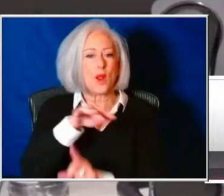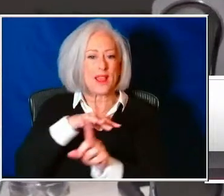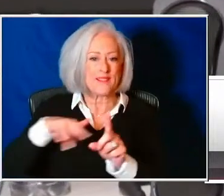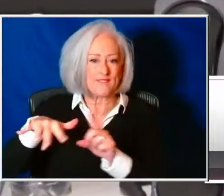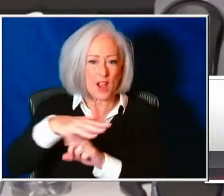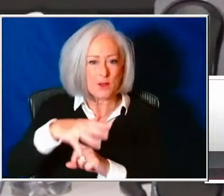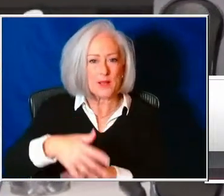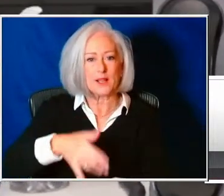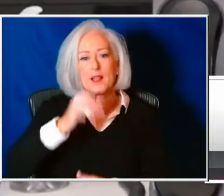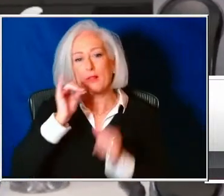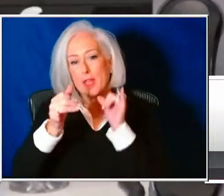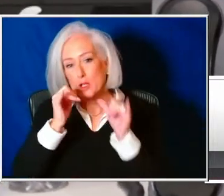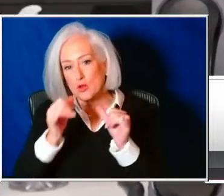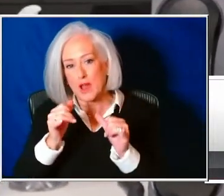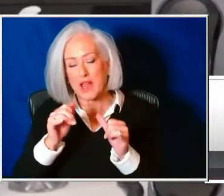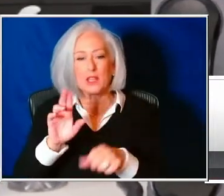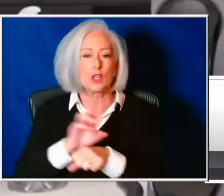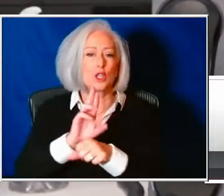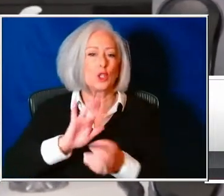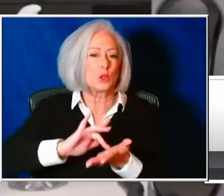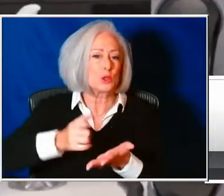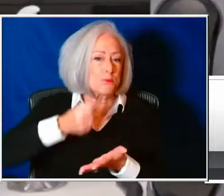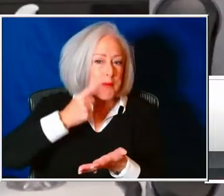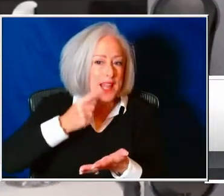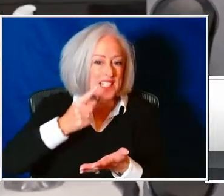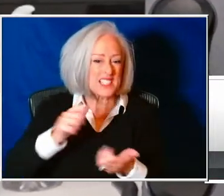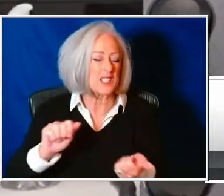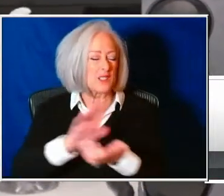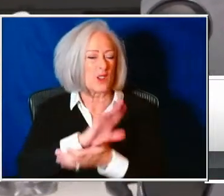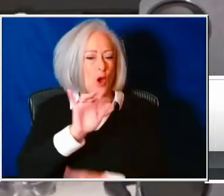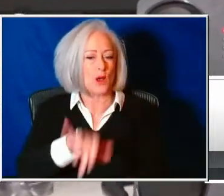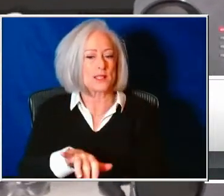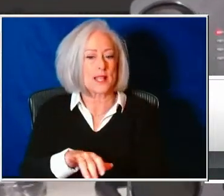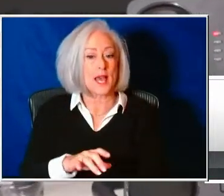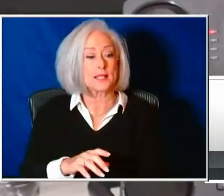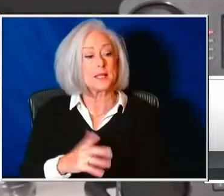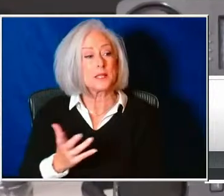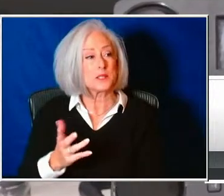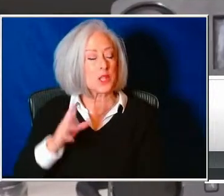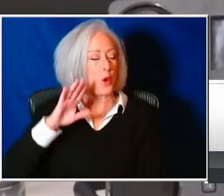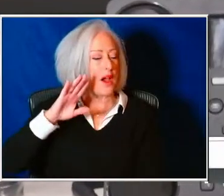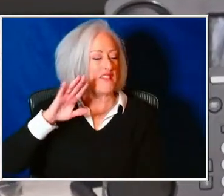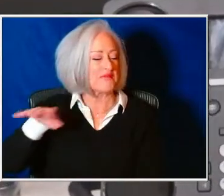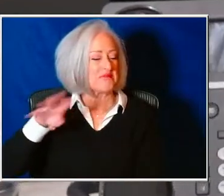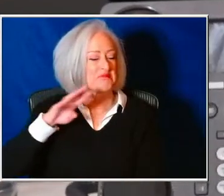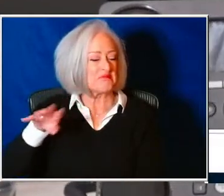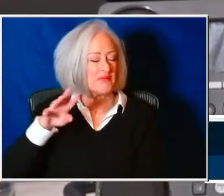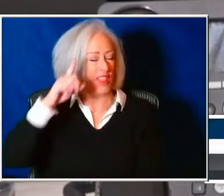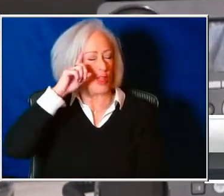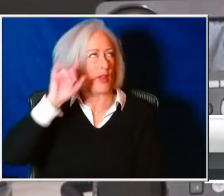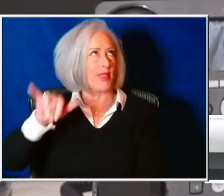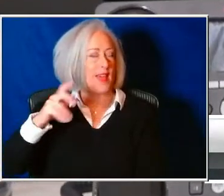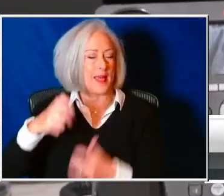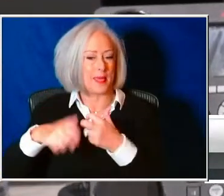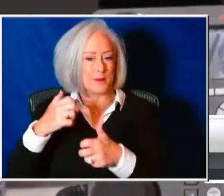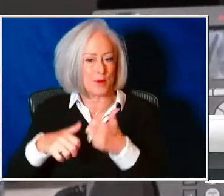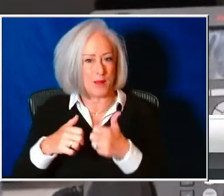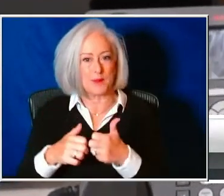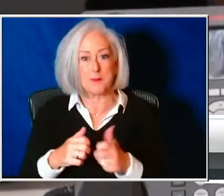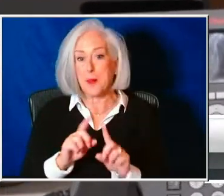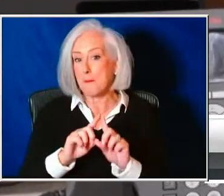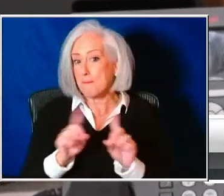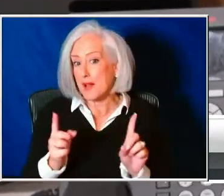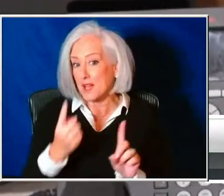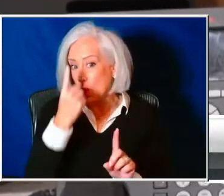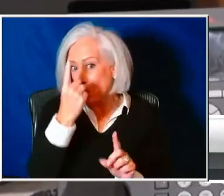on medication that impacted it. So I've always kind of said that's what that problem is. There's one little thing